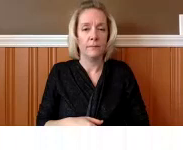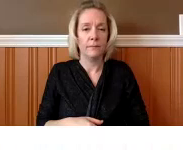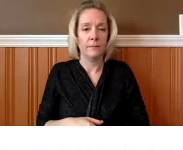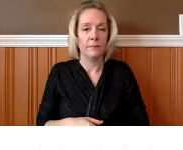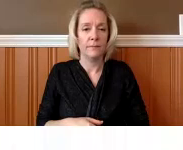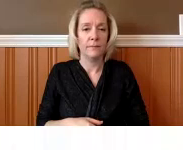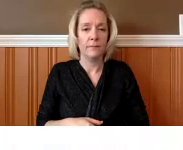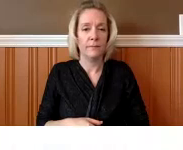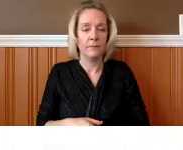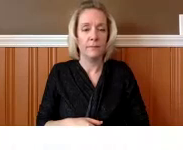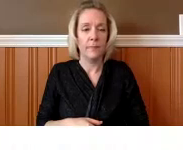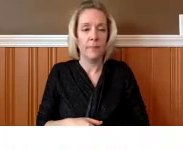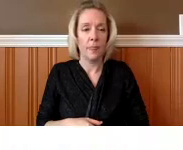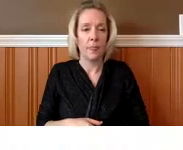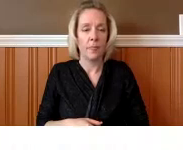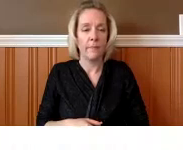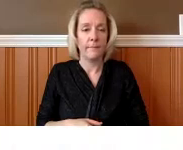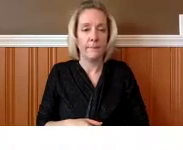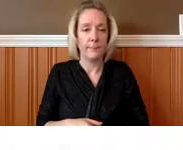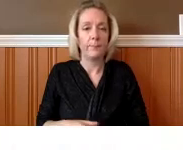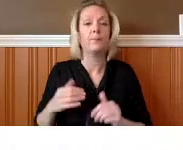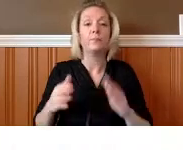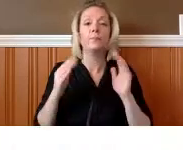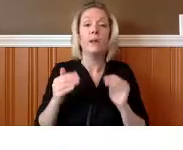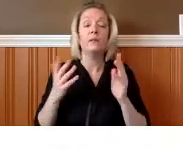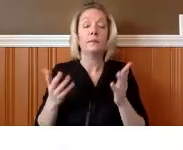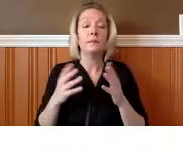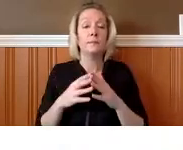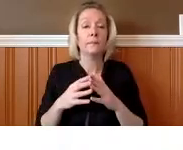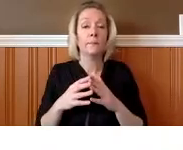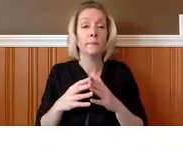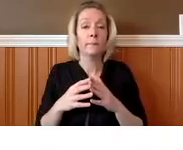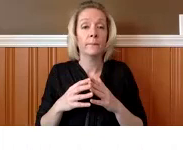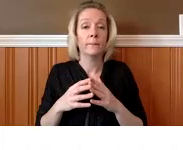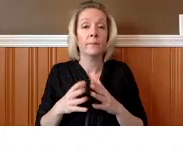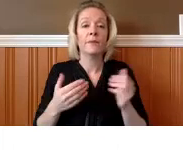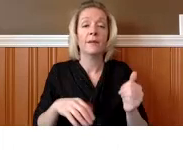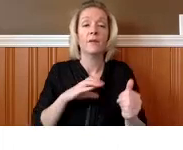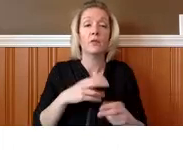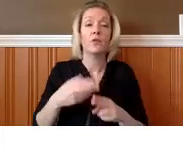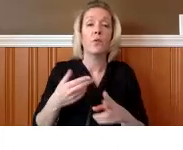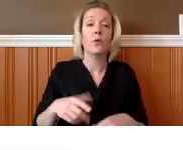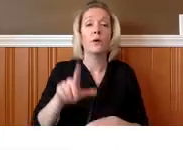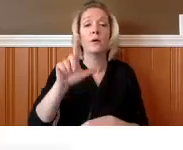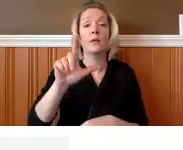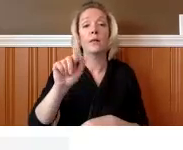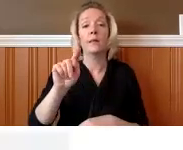So much movement. All right, the next thing we're gonna talk about is latency.